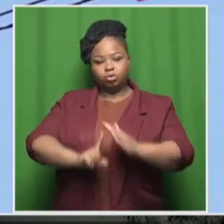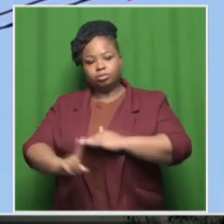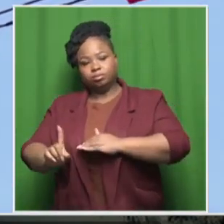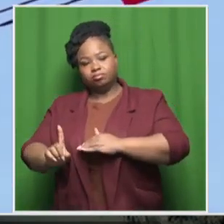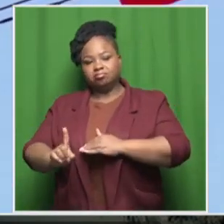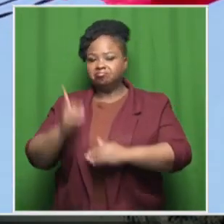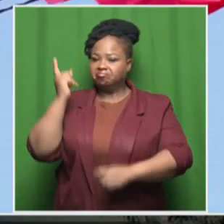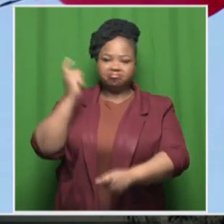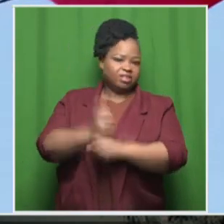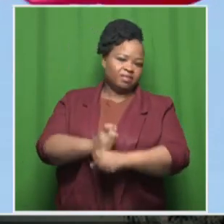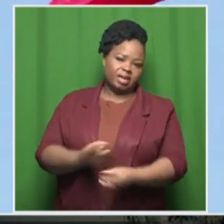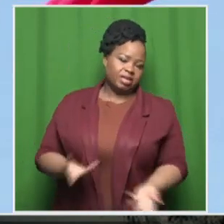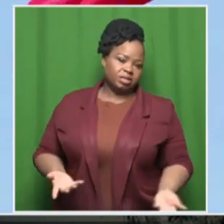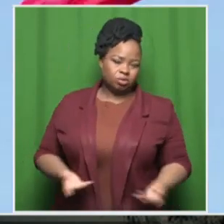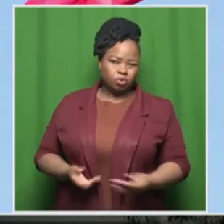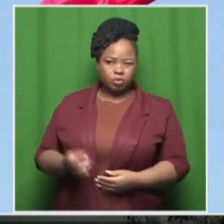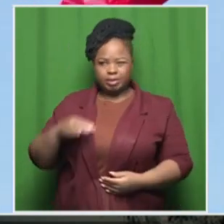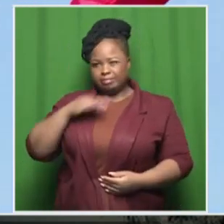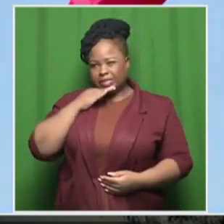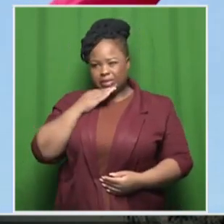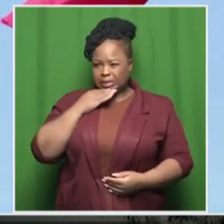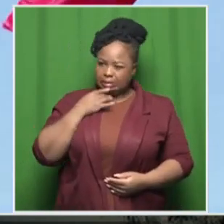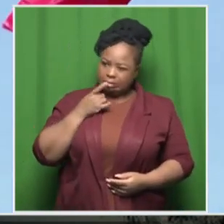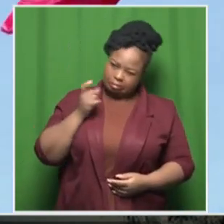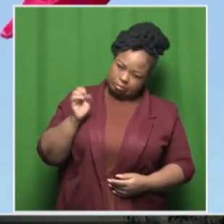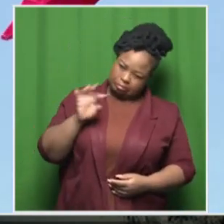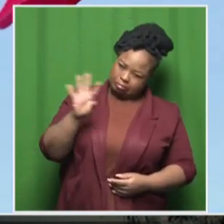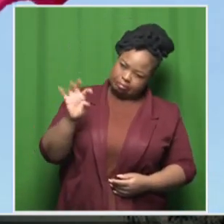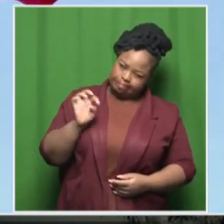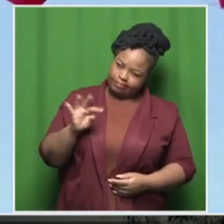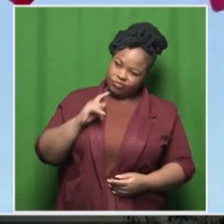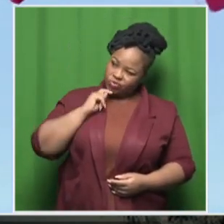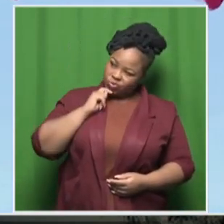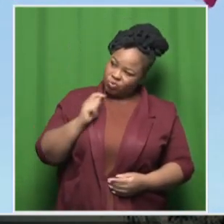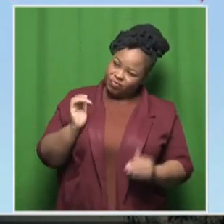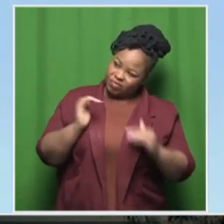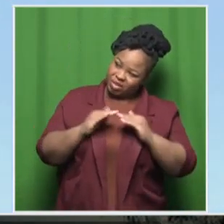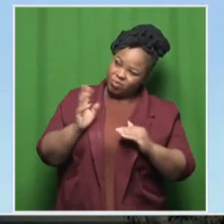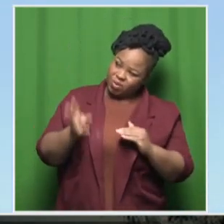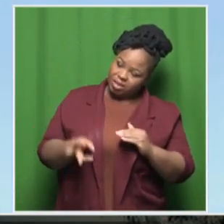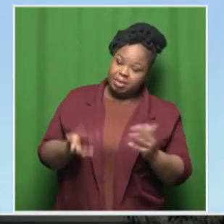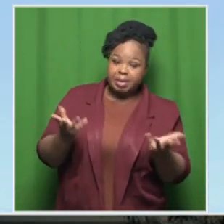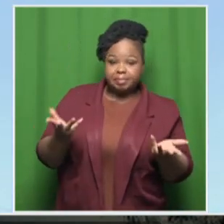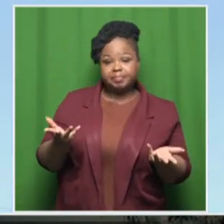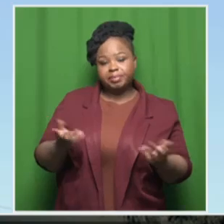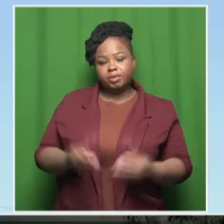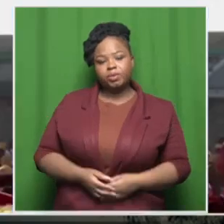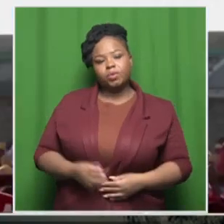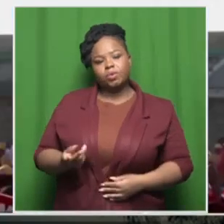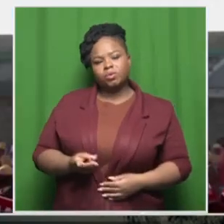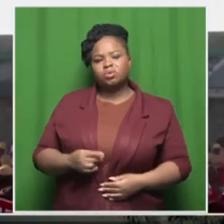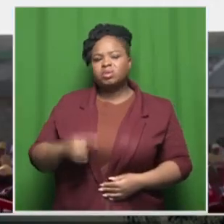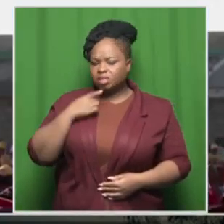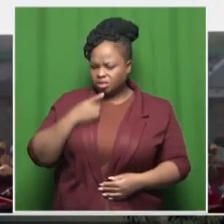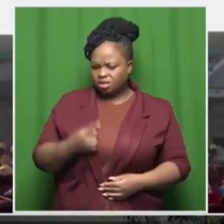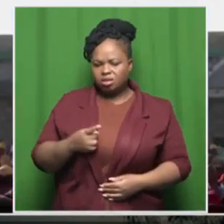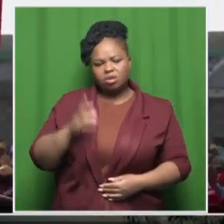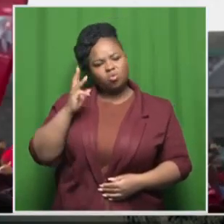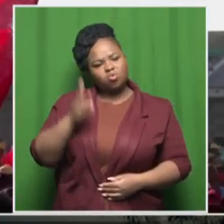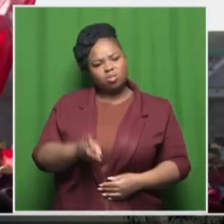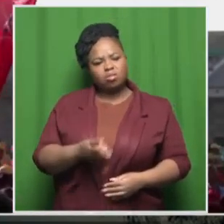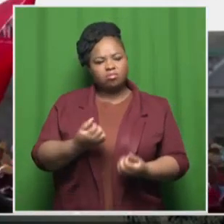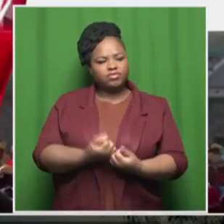the credibility of the elections, although the Independent Electoral Commission has said that these elections are going to be free and